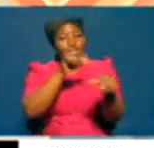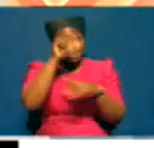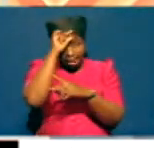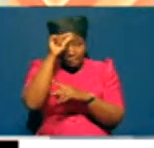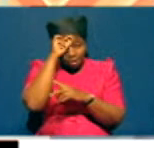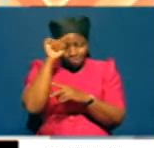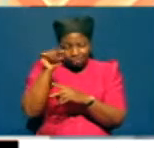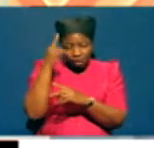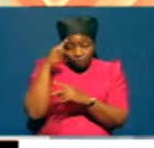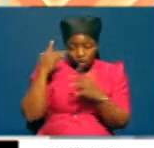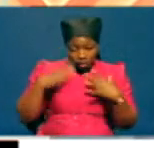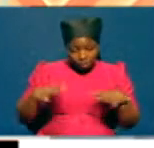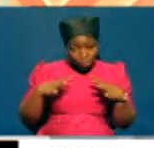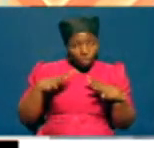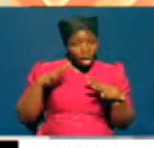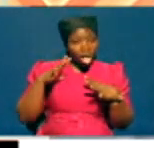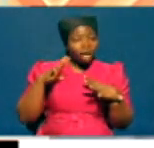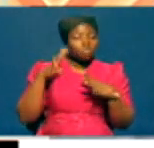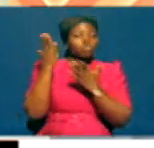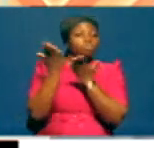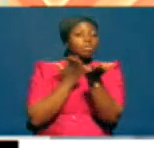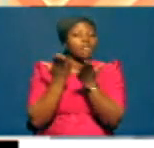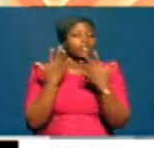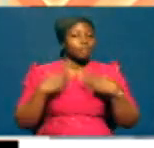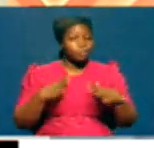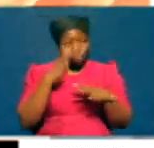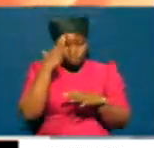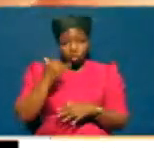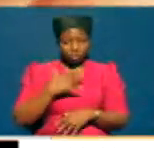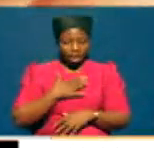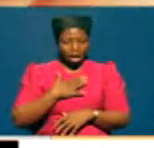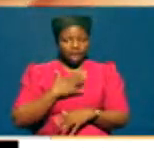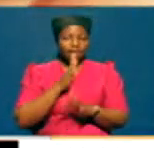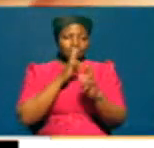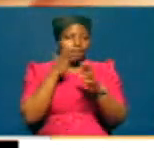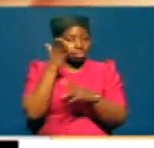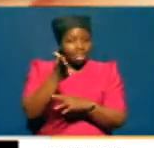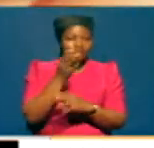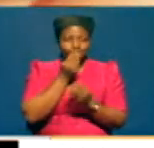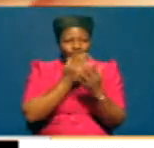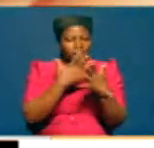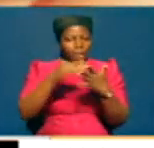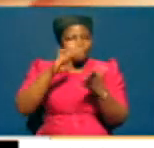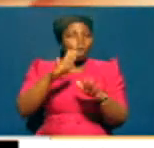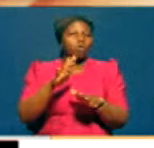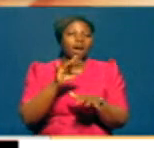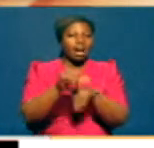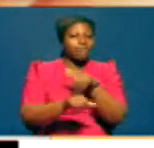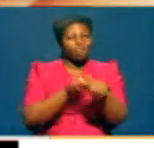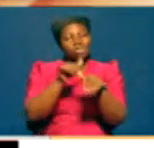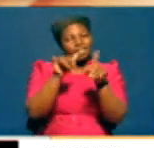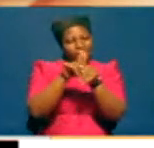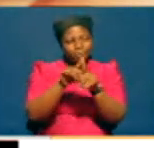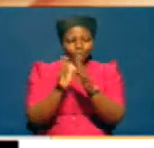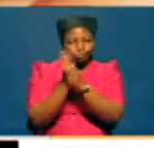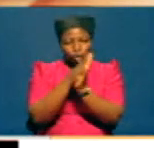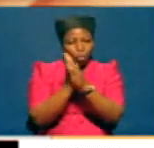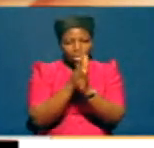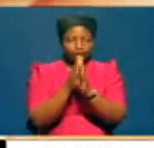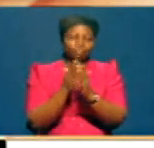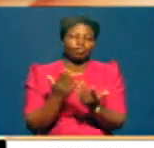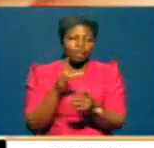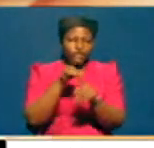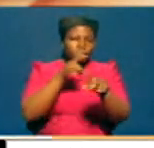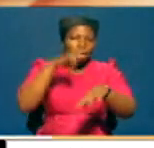serve them. Of course, we have our reporter on the ground who give us a much comprehensive report on the same. From Kianjokoma in